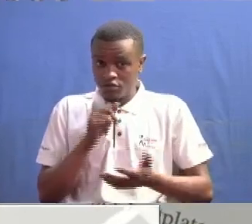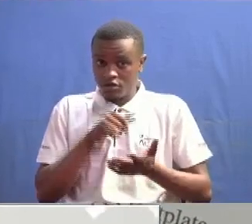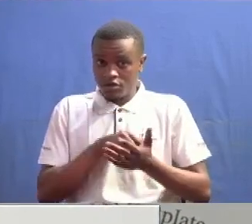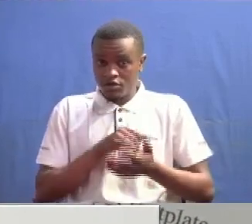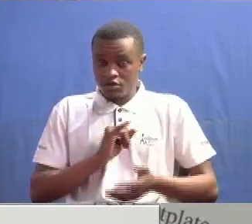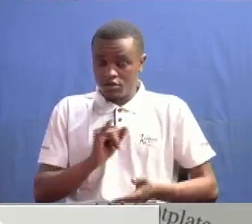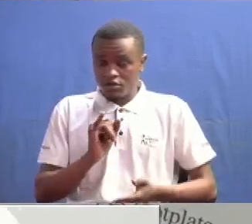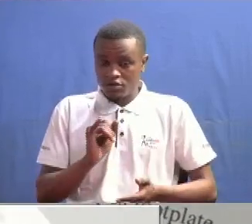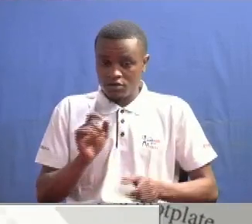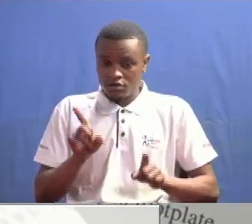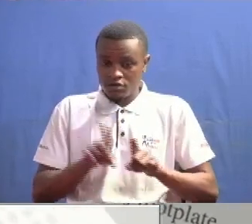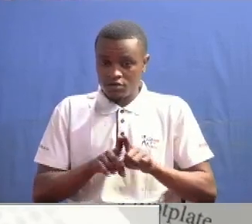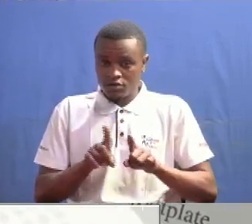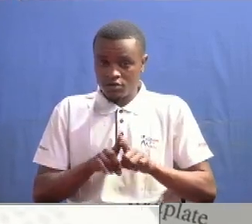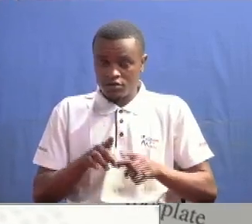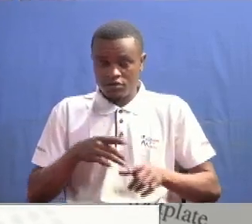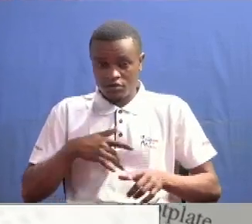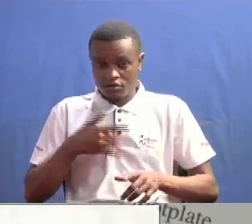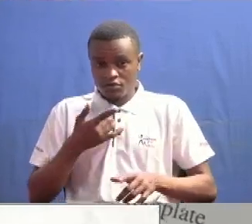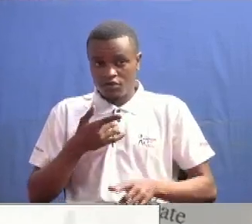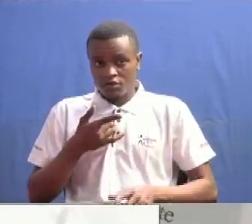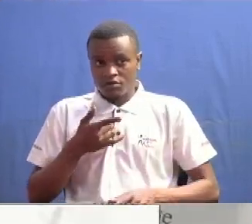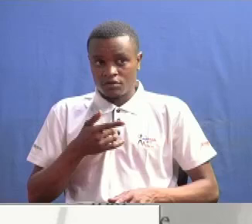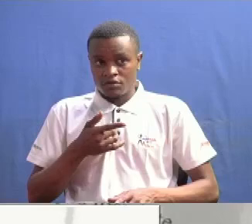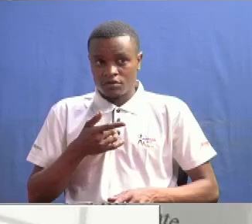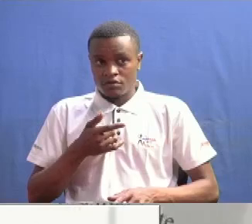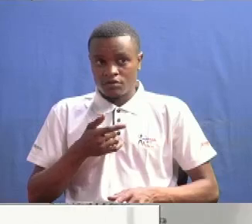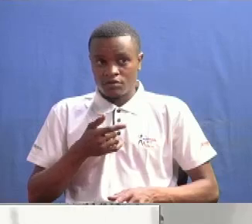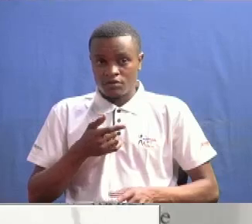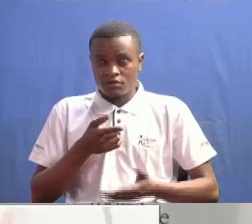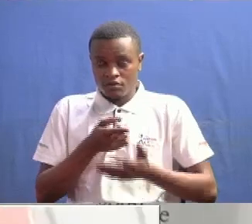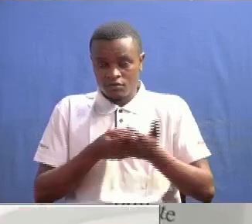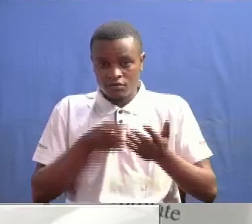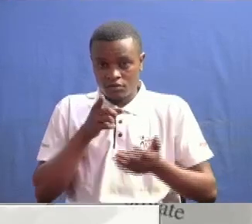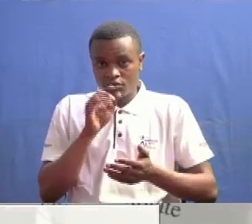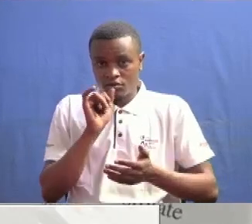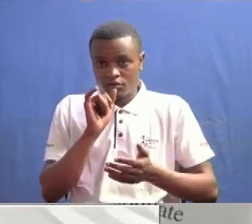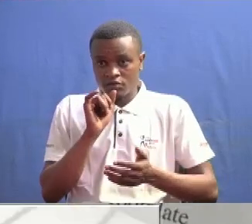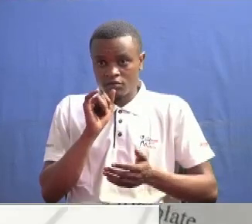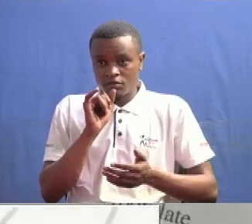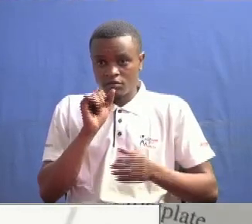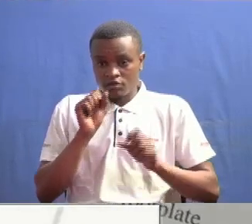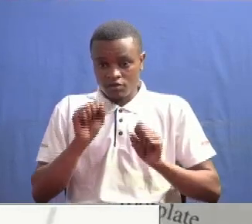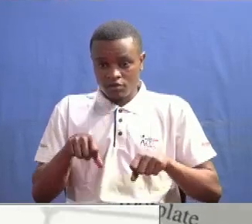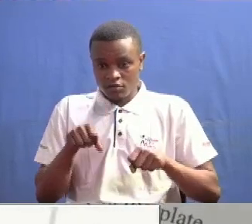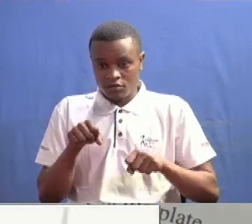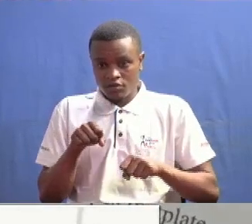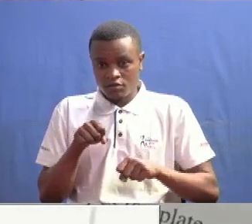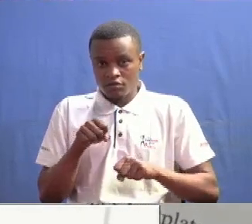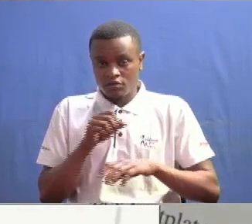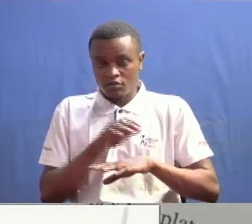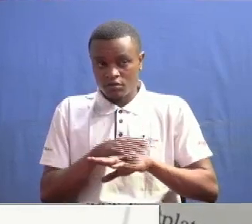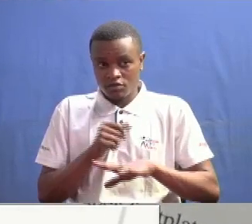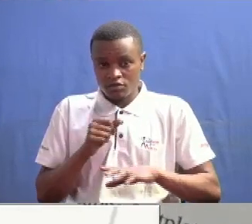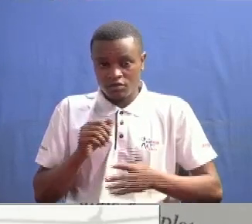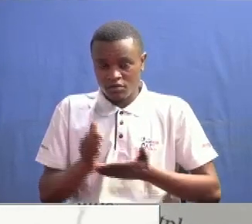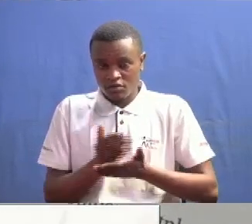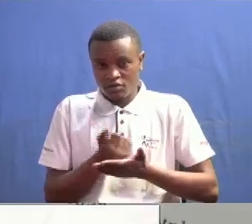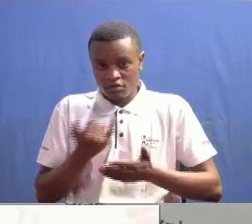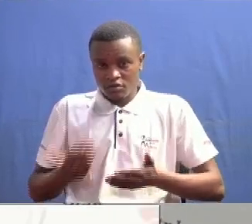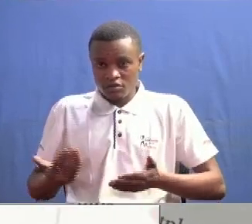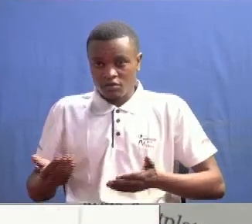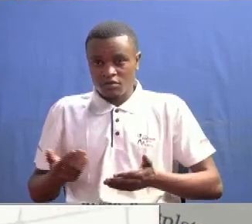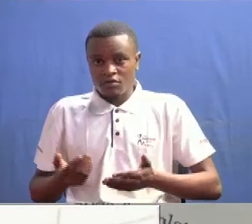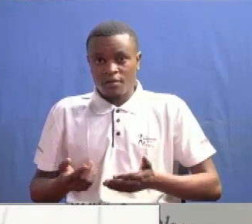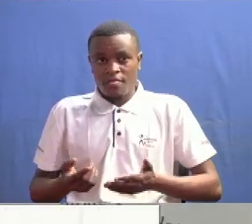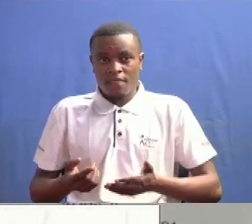it also feels what you can call like there's something ringing, or sometimes you can have a